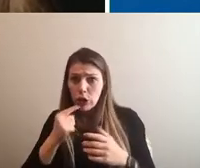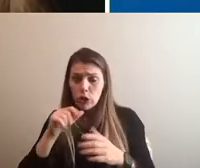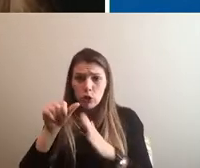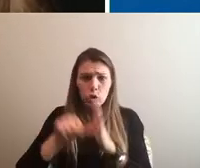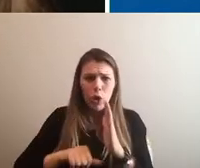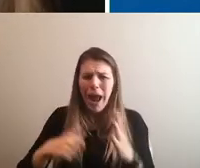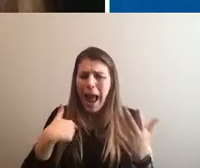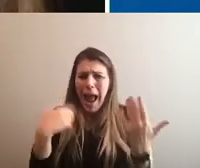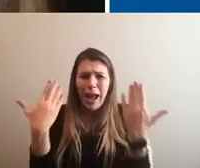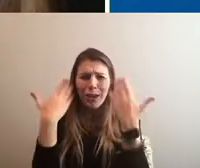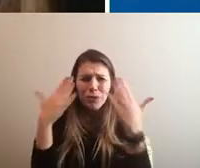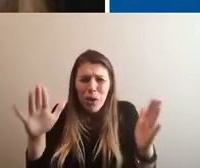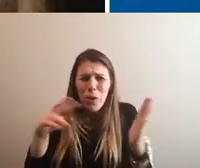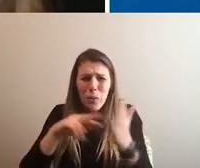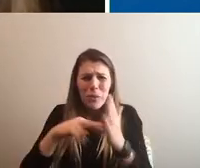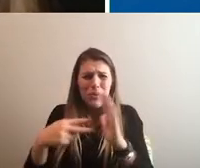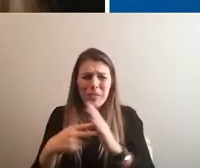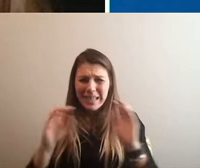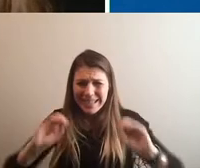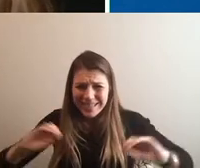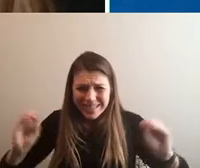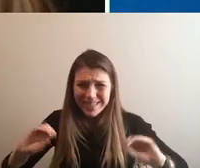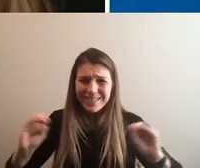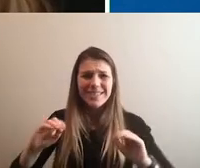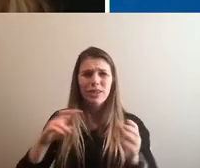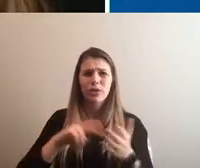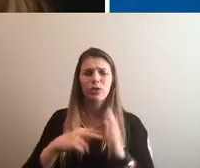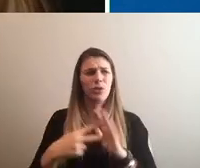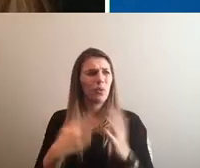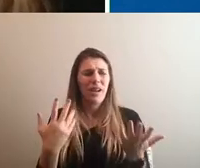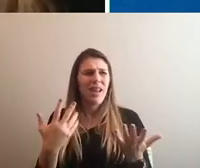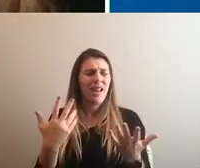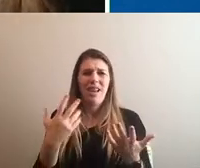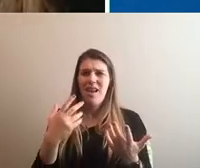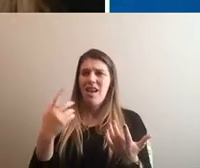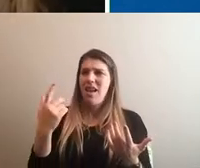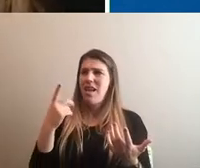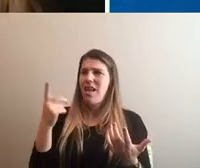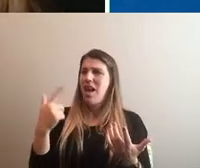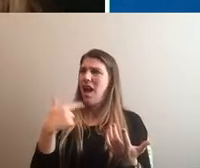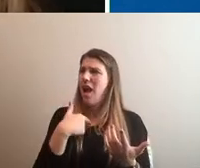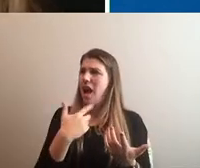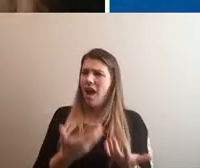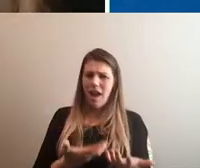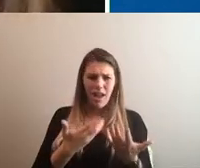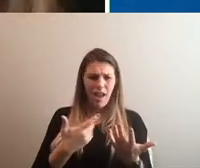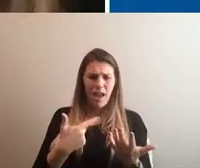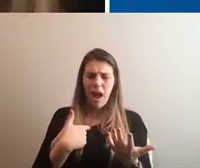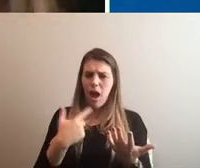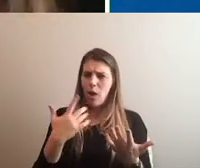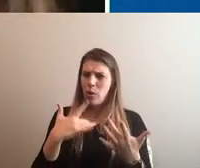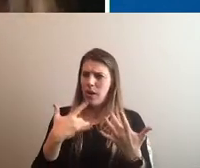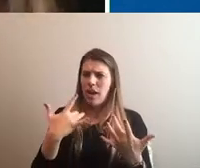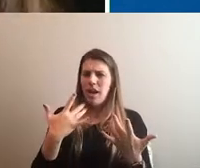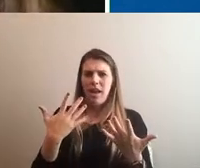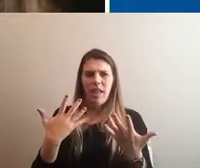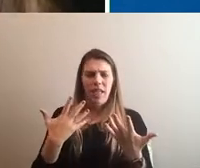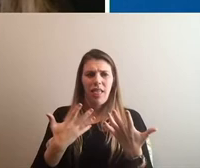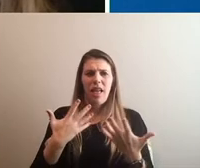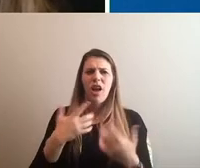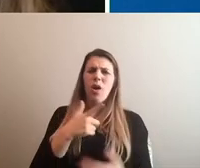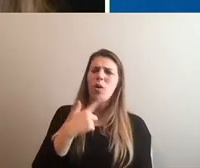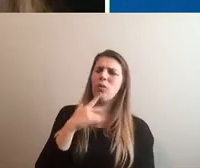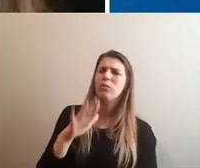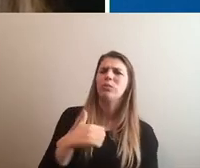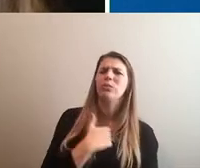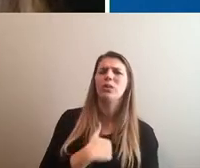was just very not the right way to bring a beautiful soul into the world. I'm sorry you went through that. I